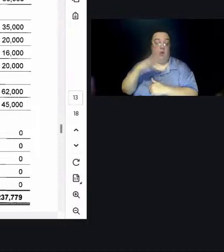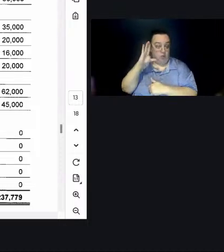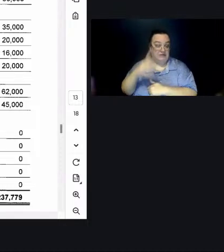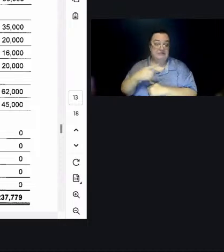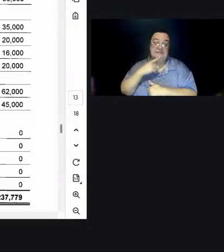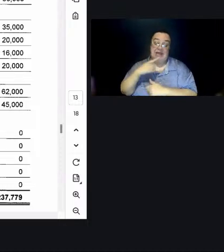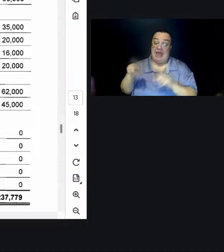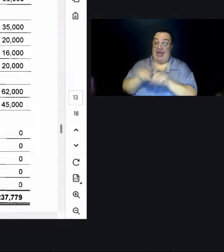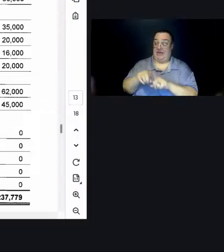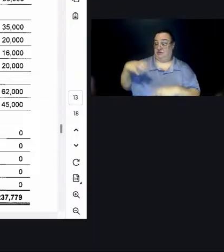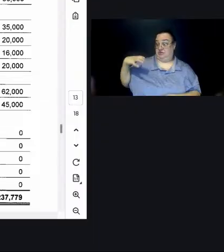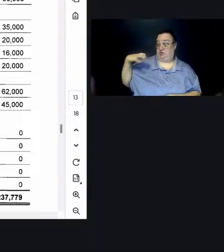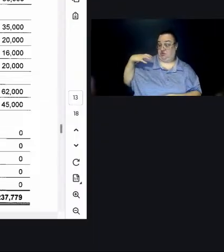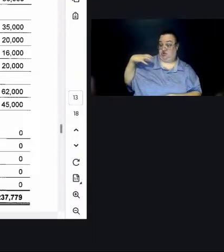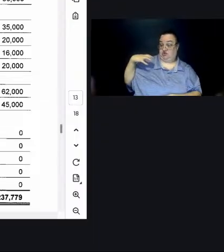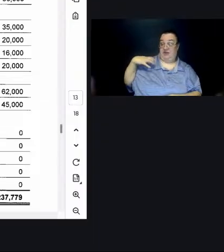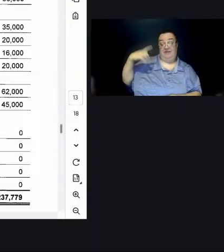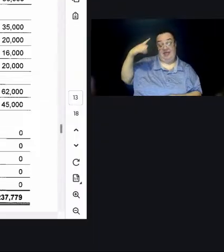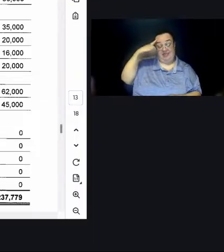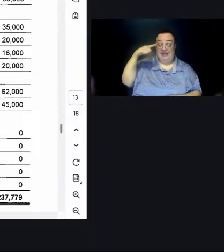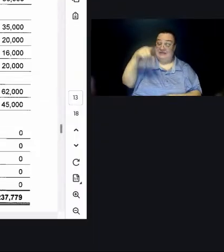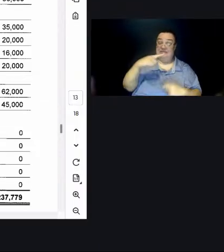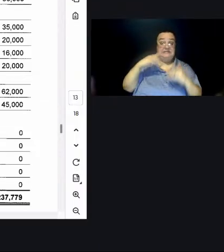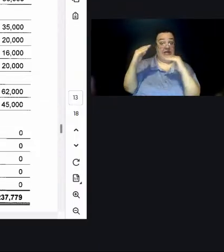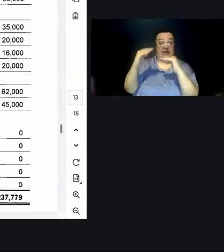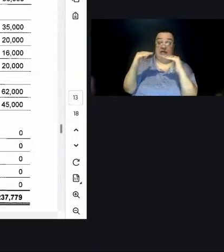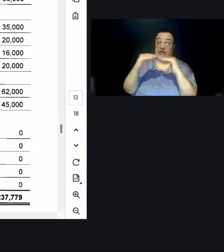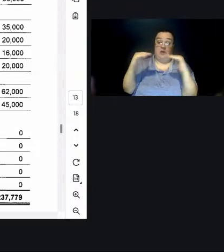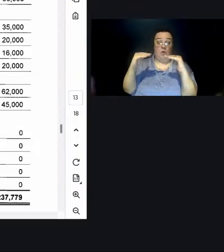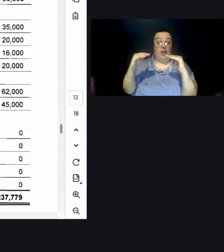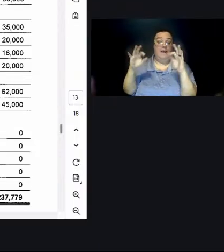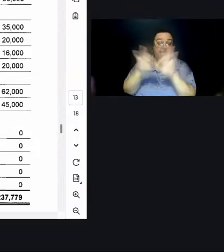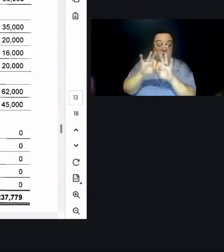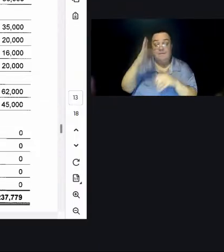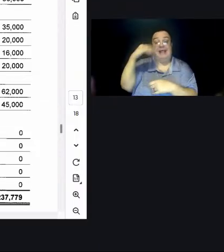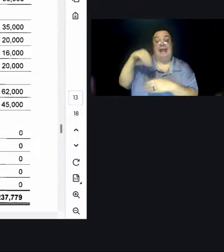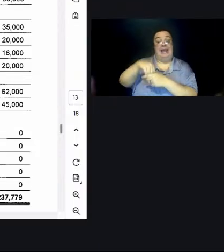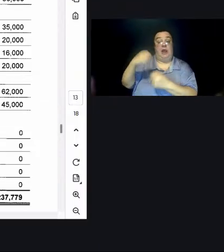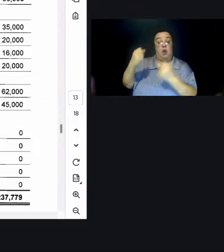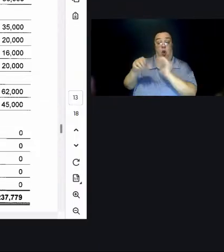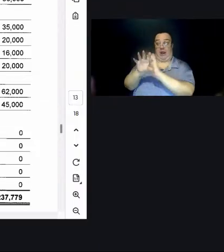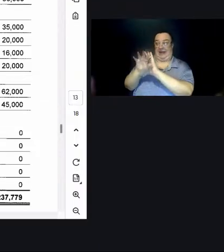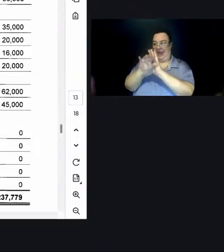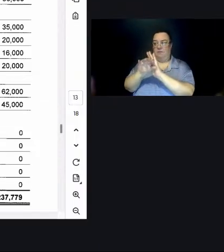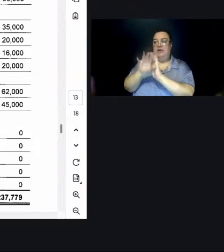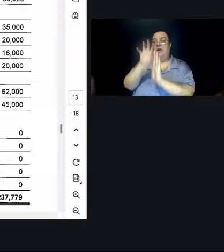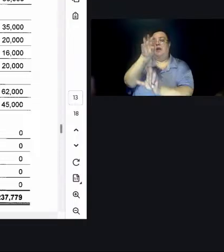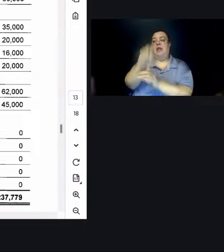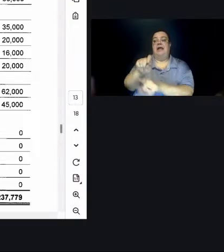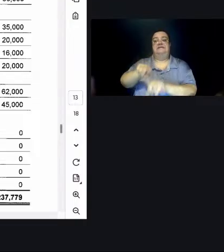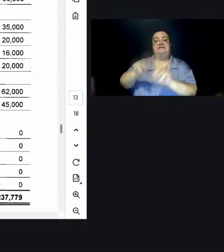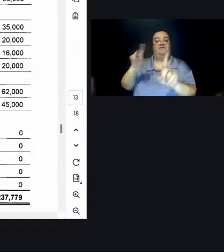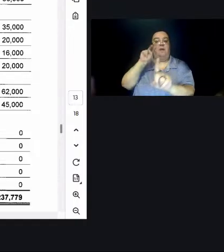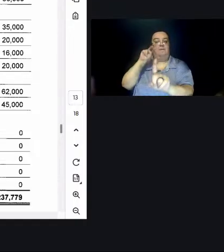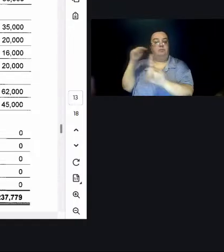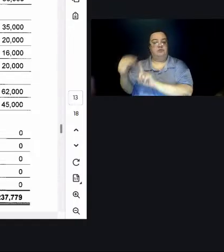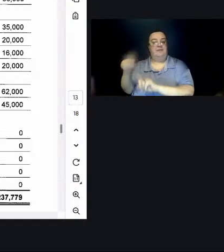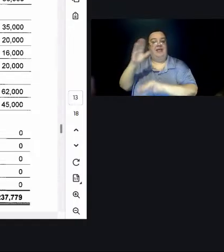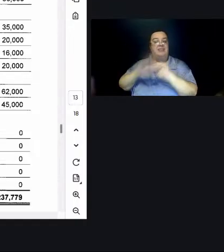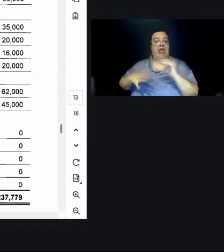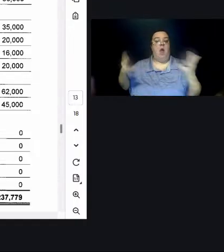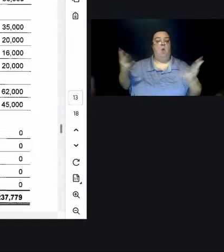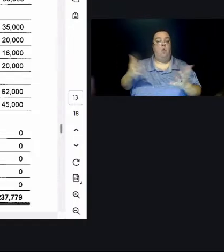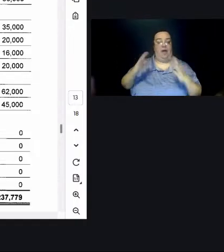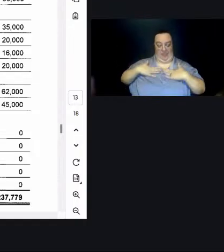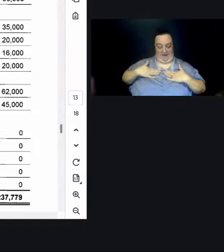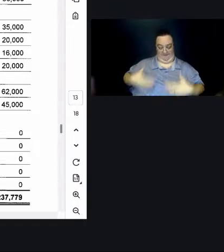chief, I think are equally important because the in-car cameras capture different perspectives and different views than what the body-worn camera